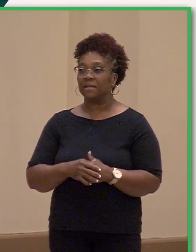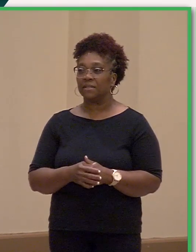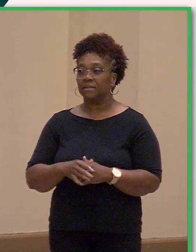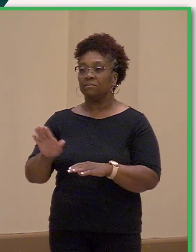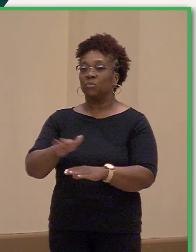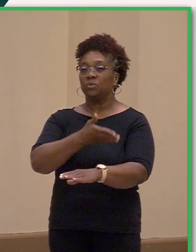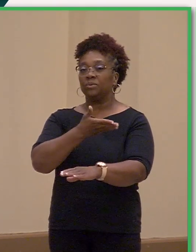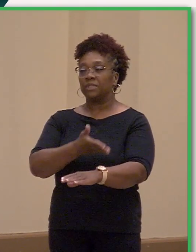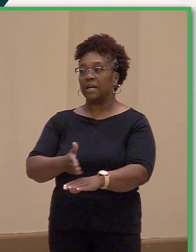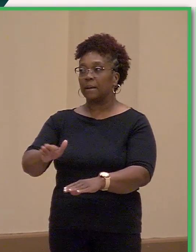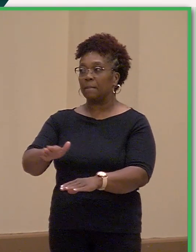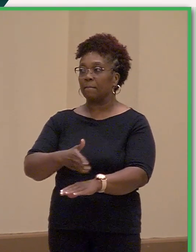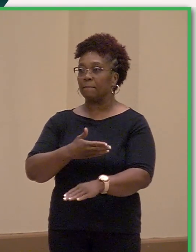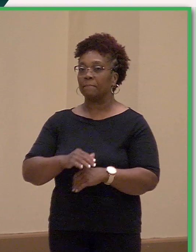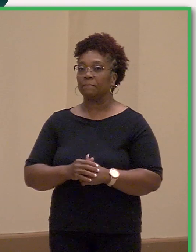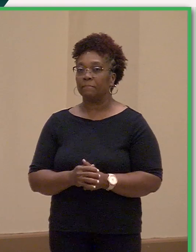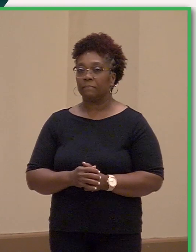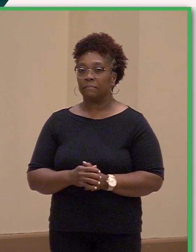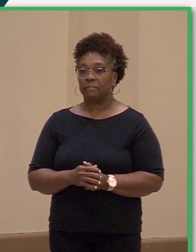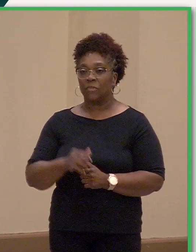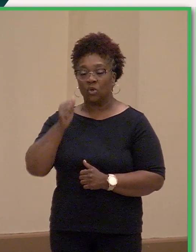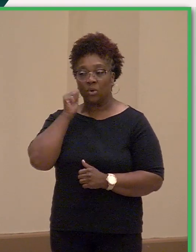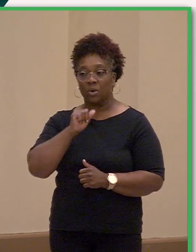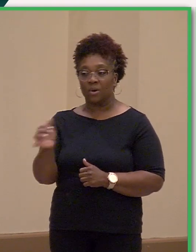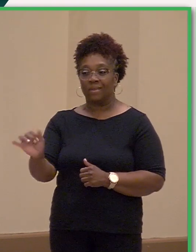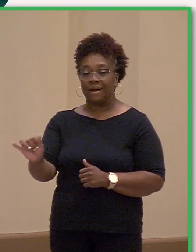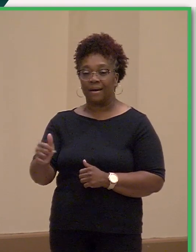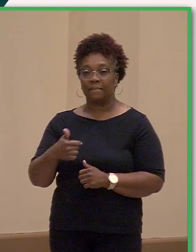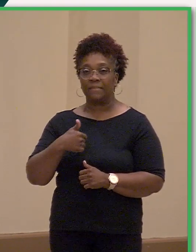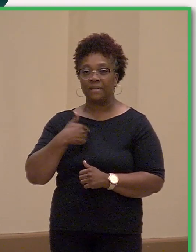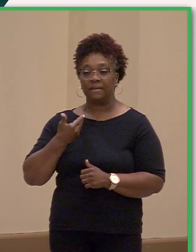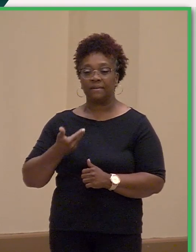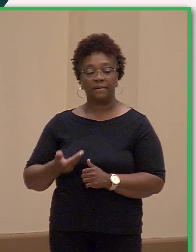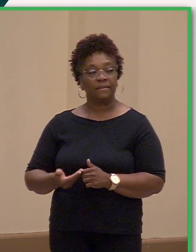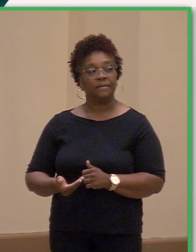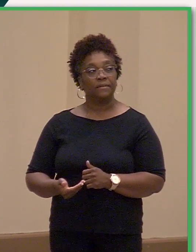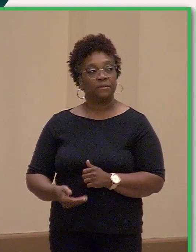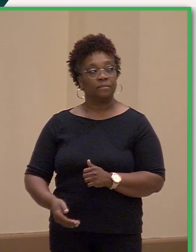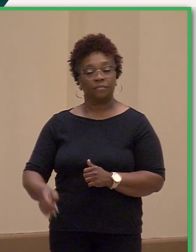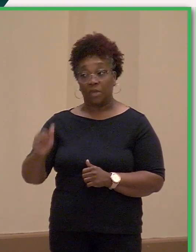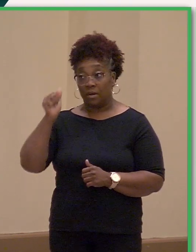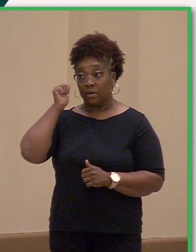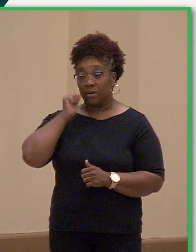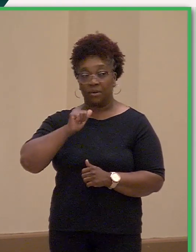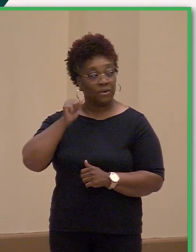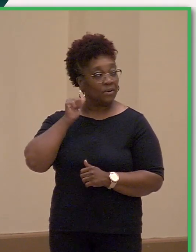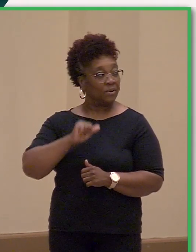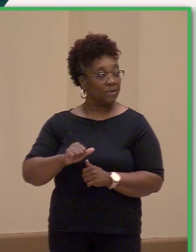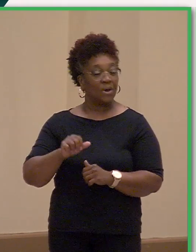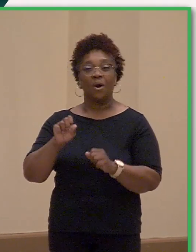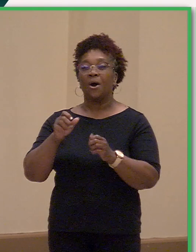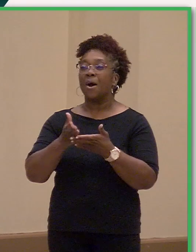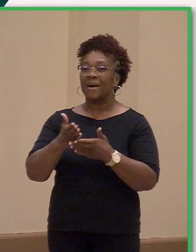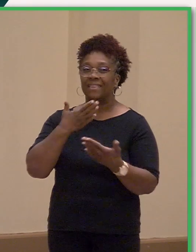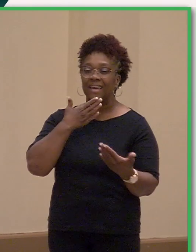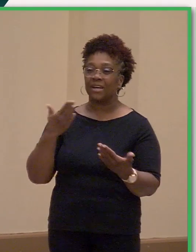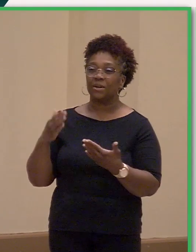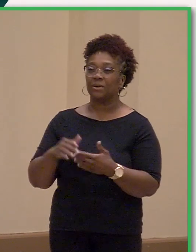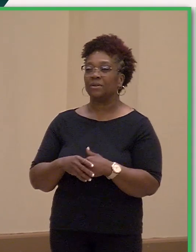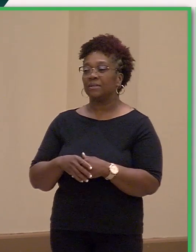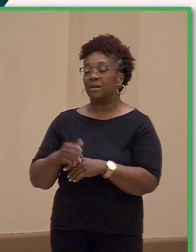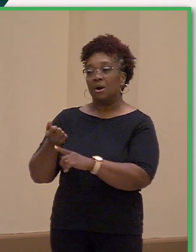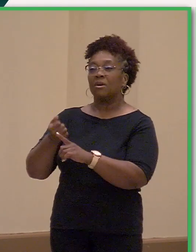audio down. They even got their own theme song. Look at that. All right, thank you. So Tyra Moore is